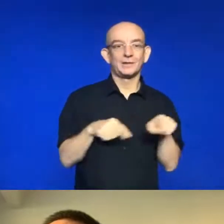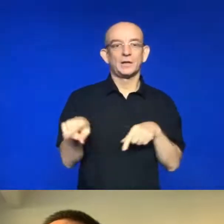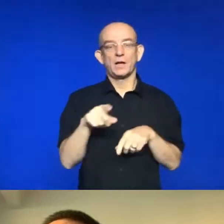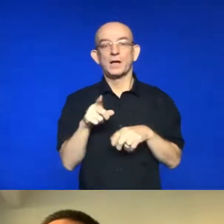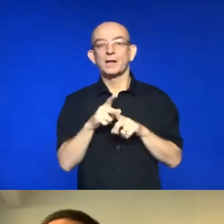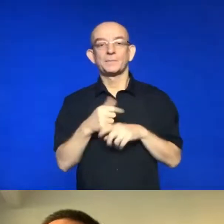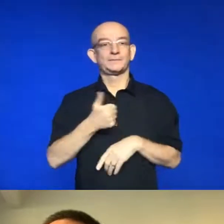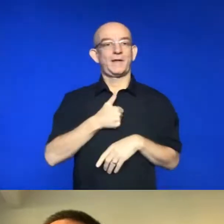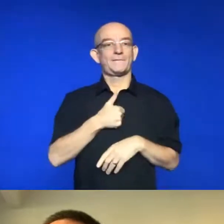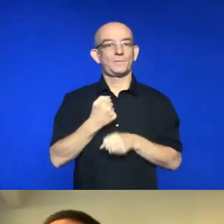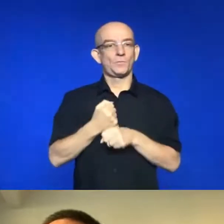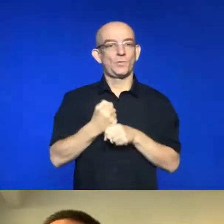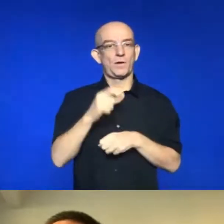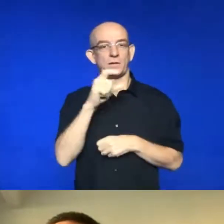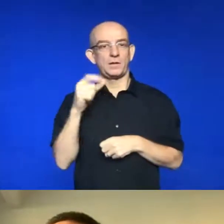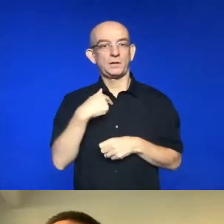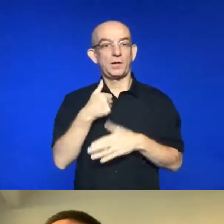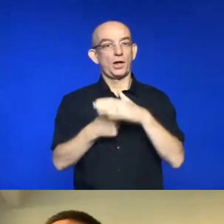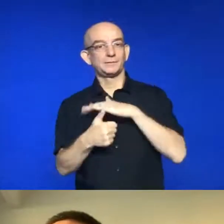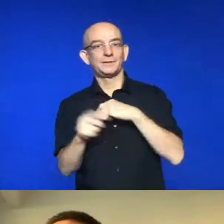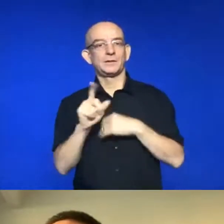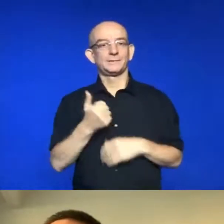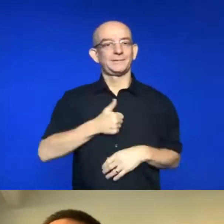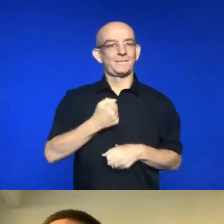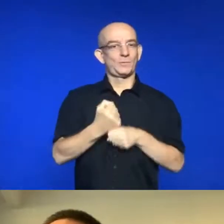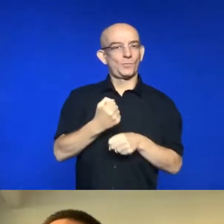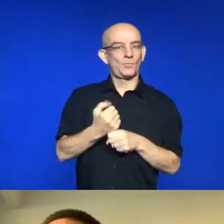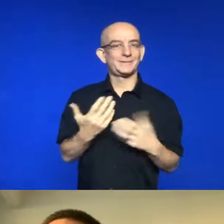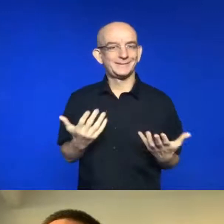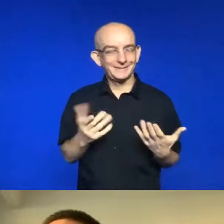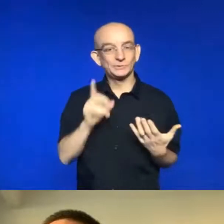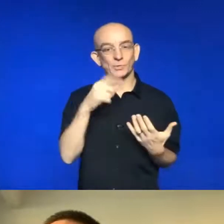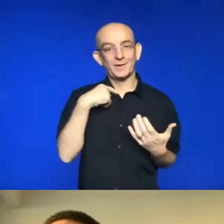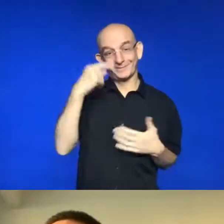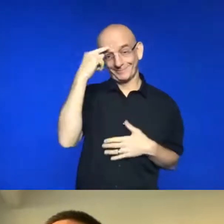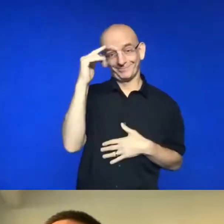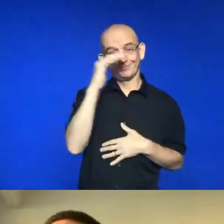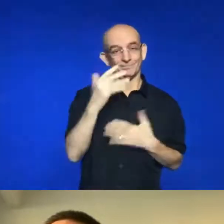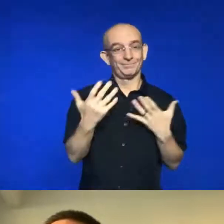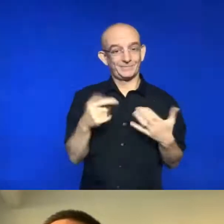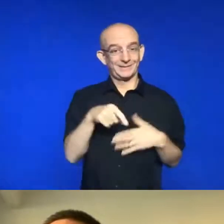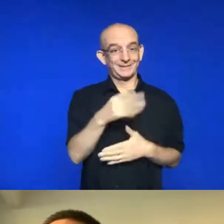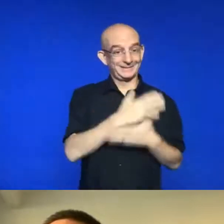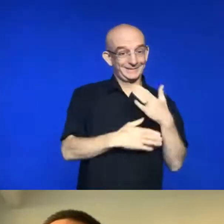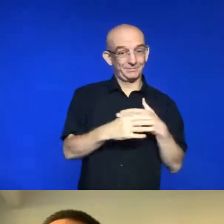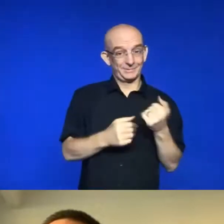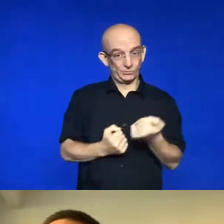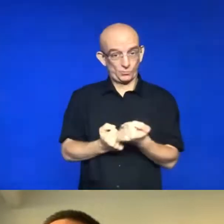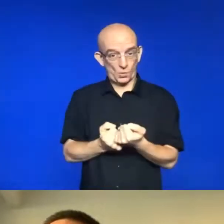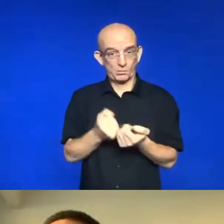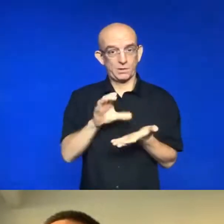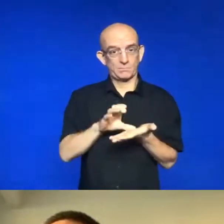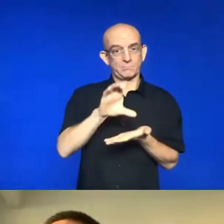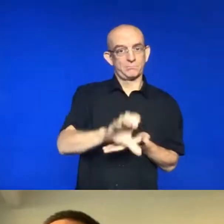is compatible with work, and that can be an excellent tool for a person with disabilities. This